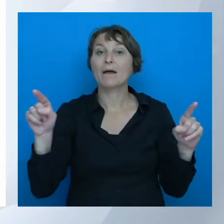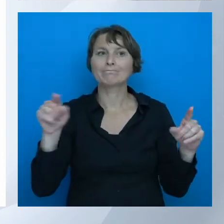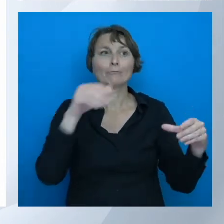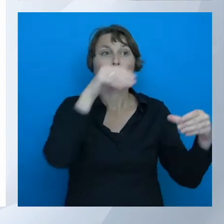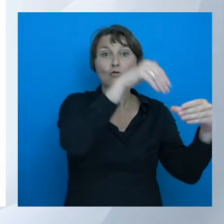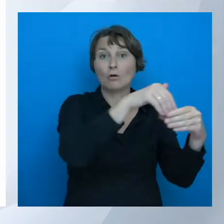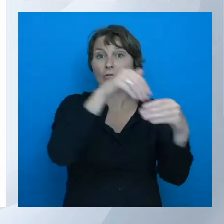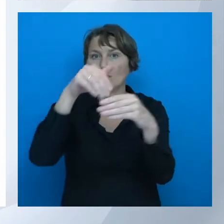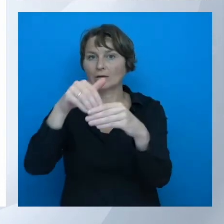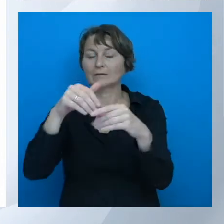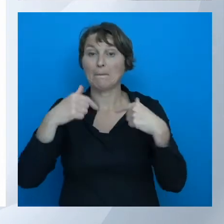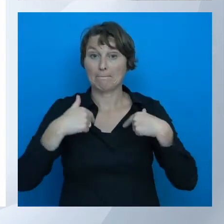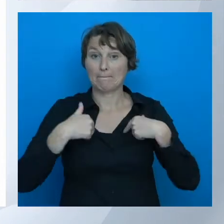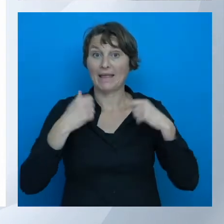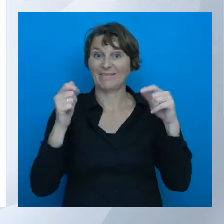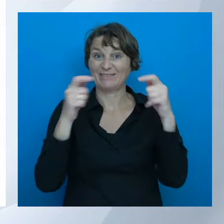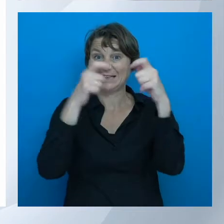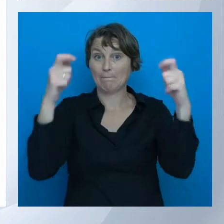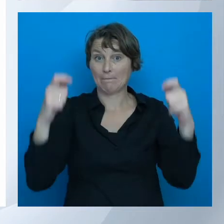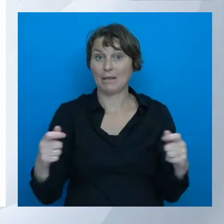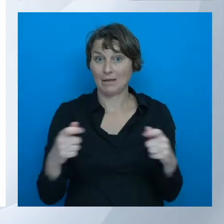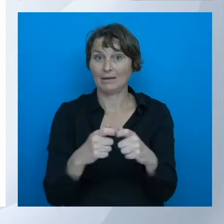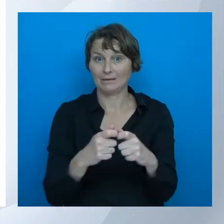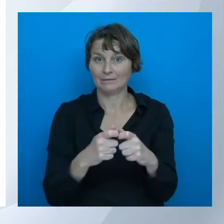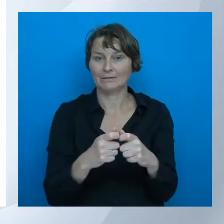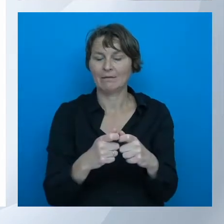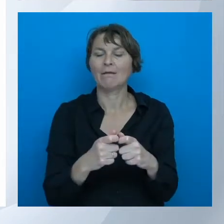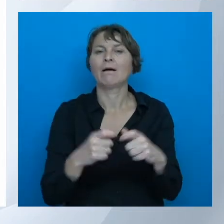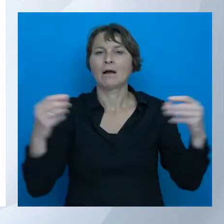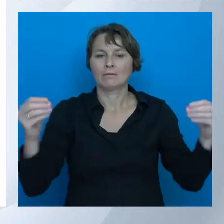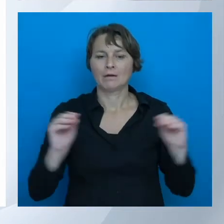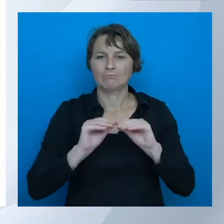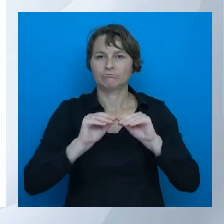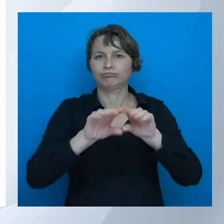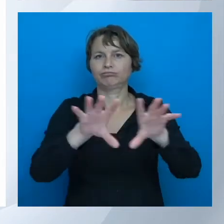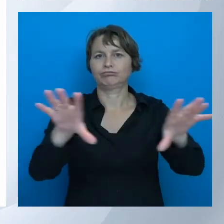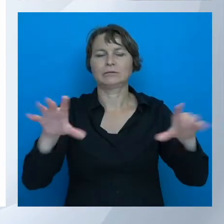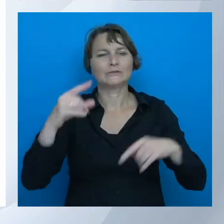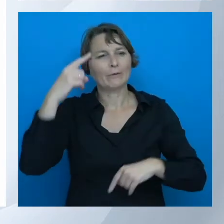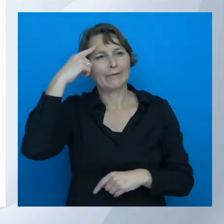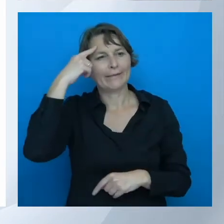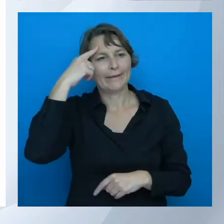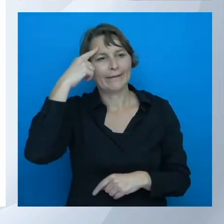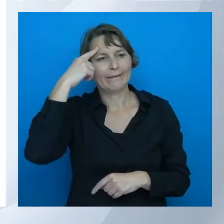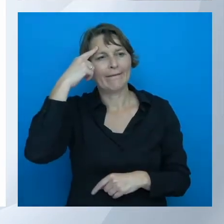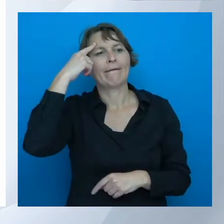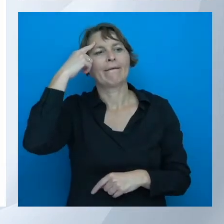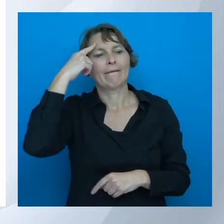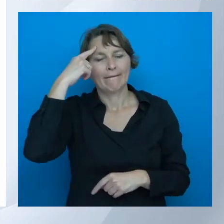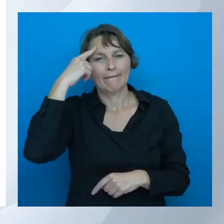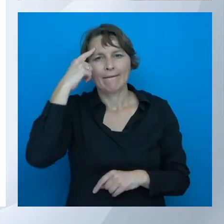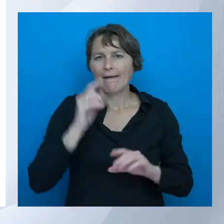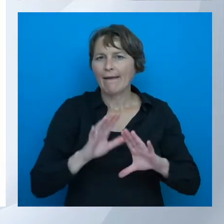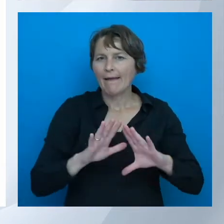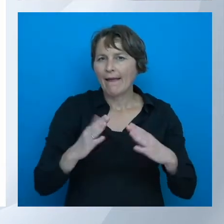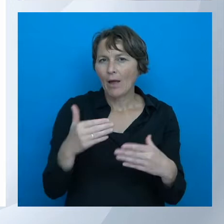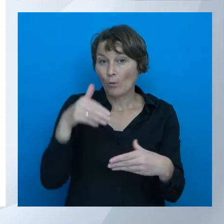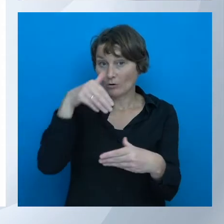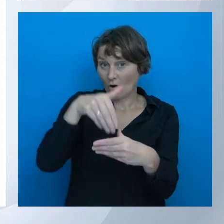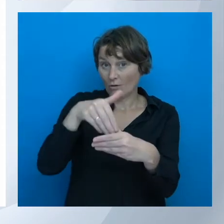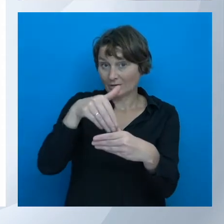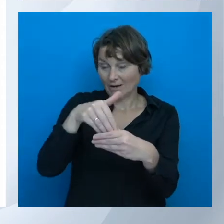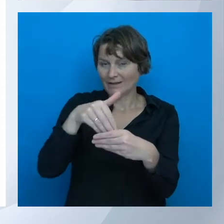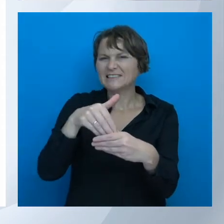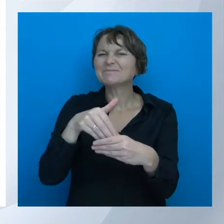your content out there. So if you start thinking about that, what you will actually get, your content will most likely be a